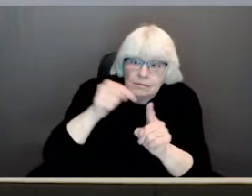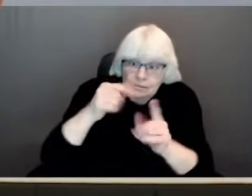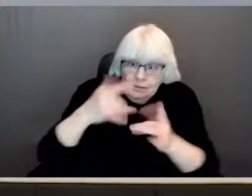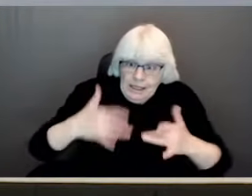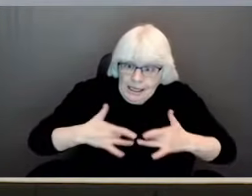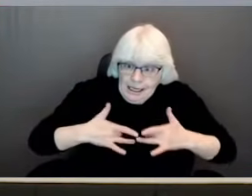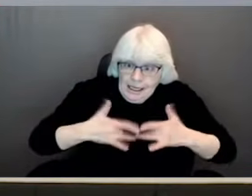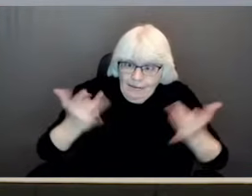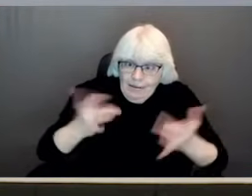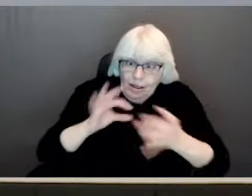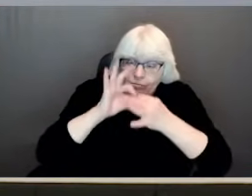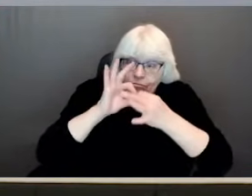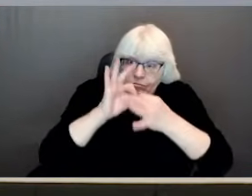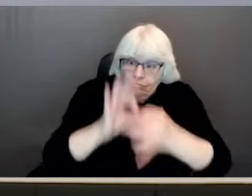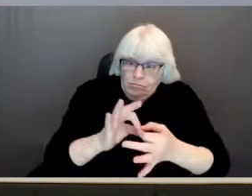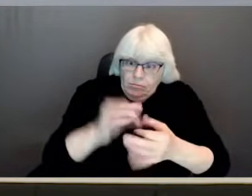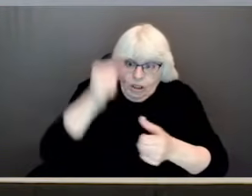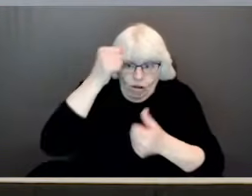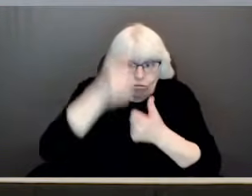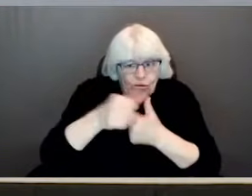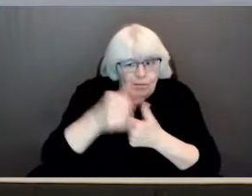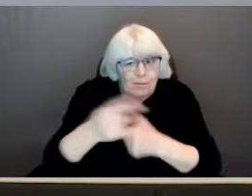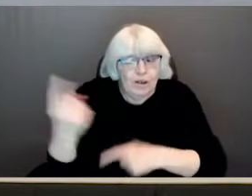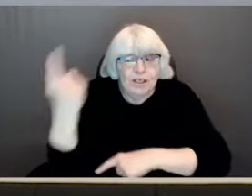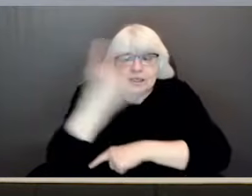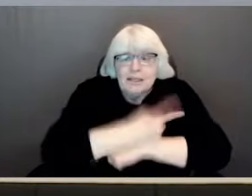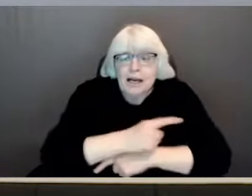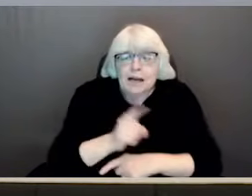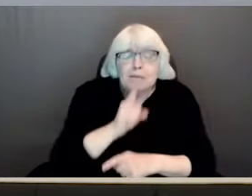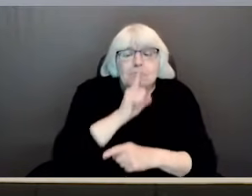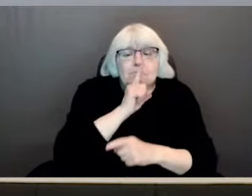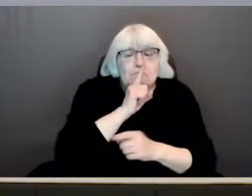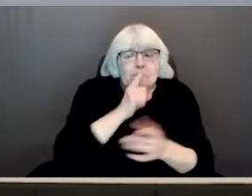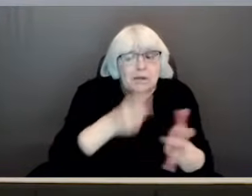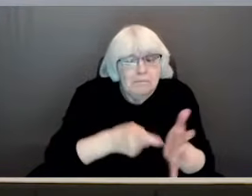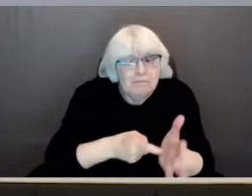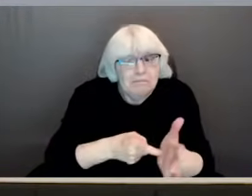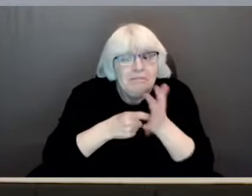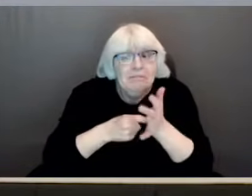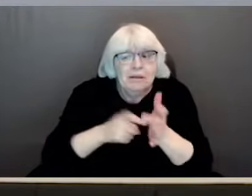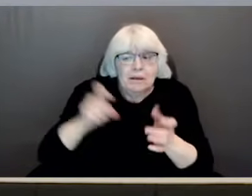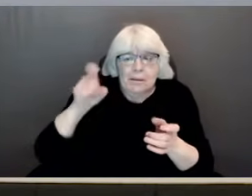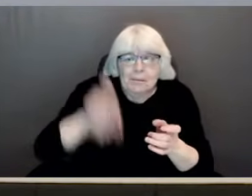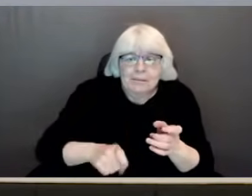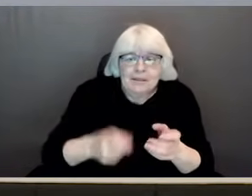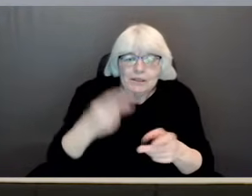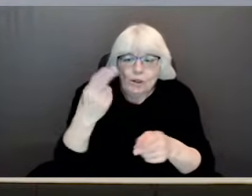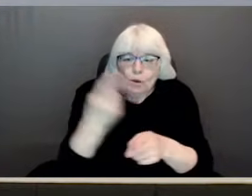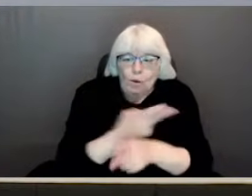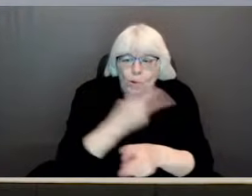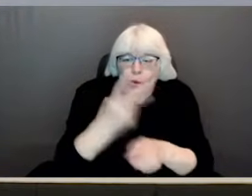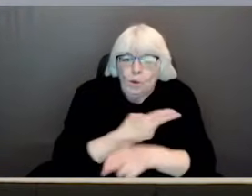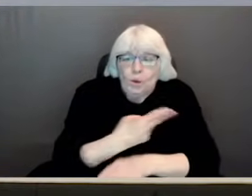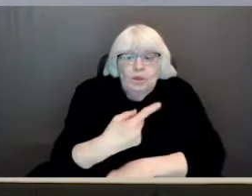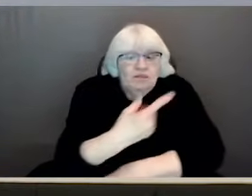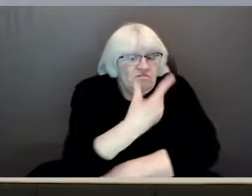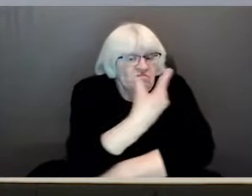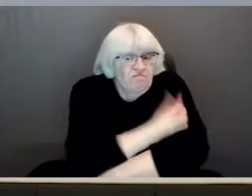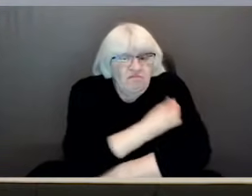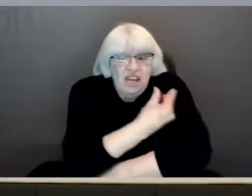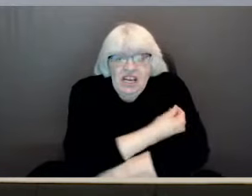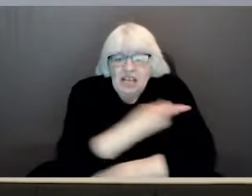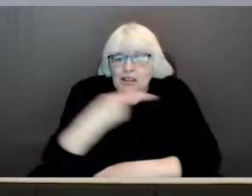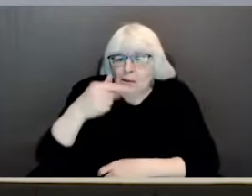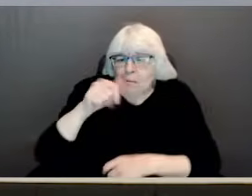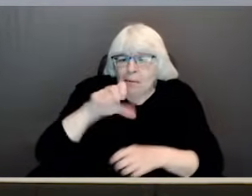they usually are outside for the most part, but certainly just trying to keep physical distancing